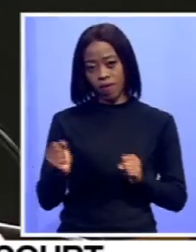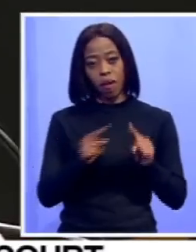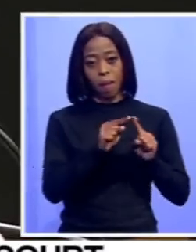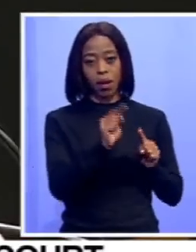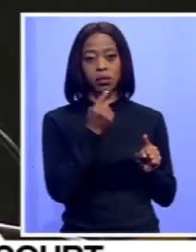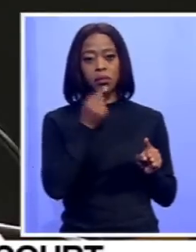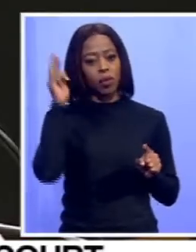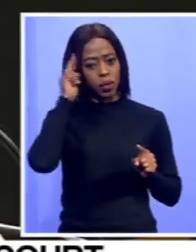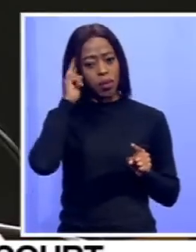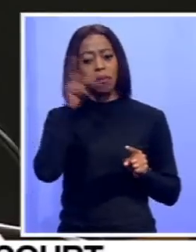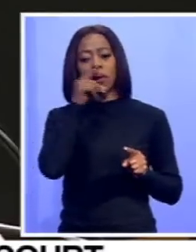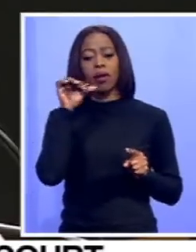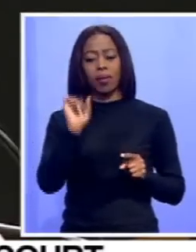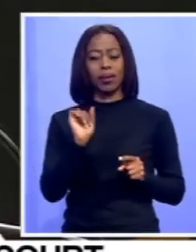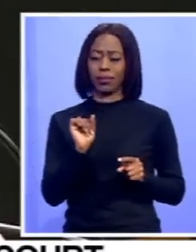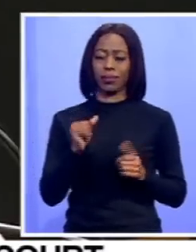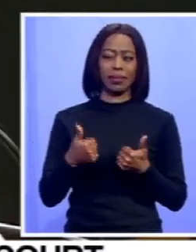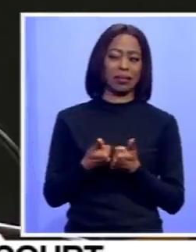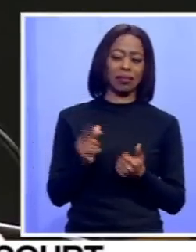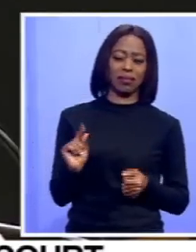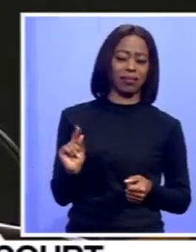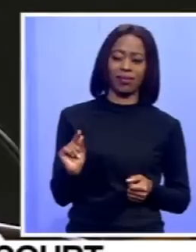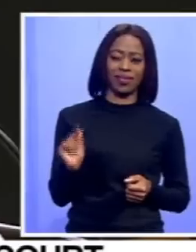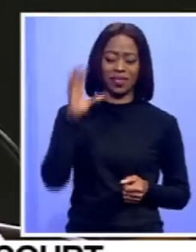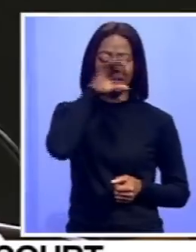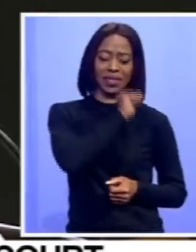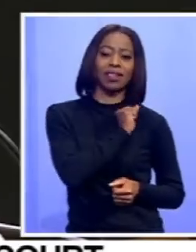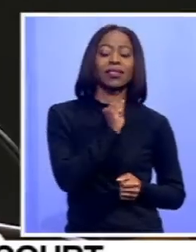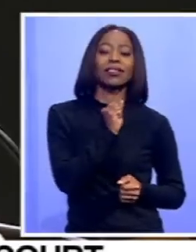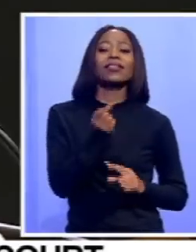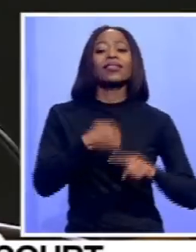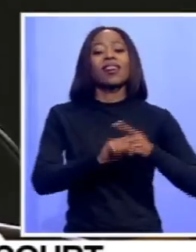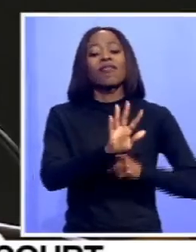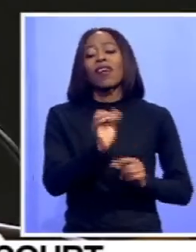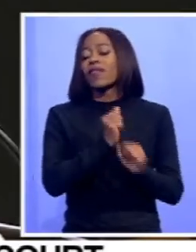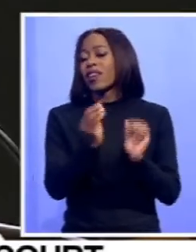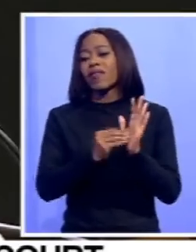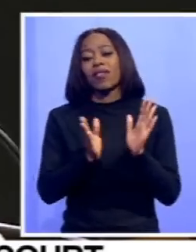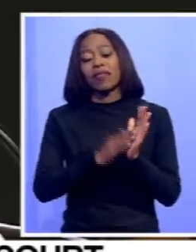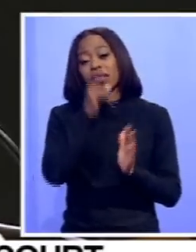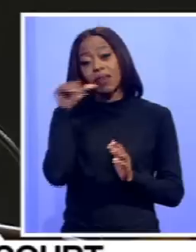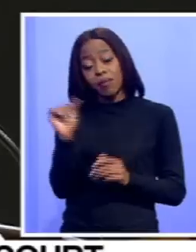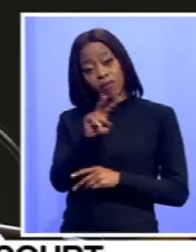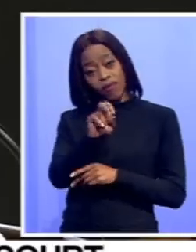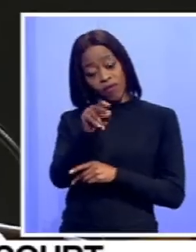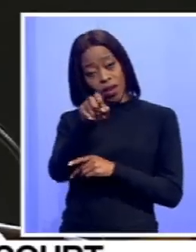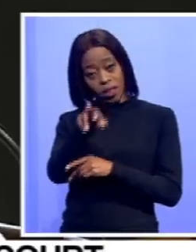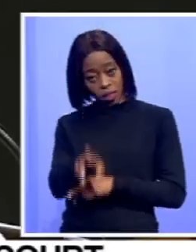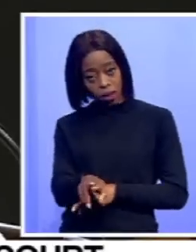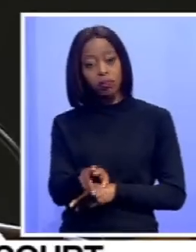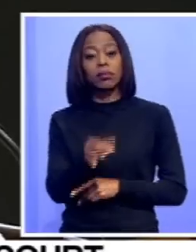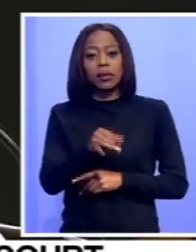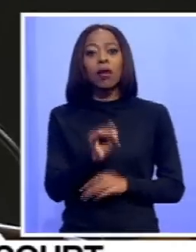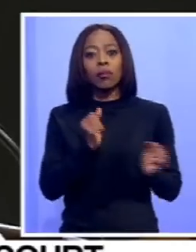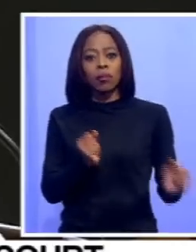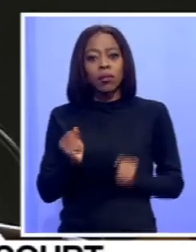to have remembered his name, which was challenged. Sub 5, in his statement, he had not mentioned the name of Colonel Venter. Sub 6, he still